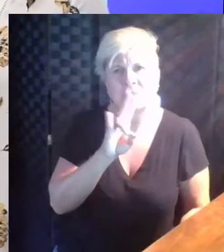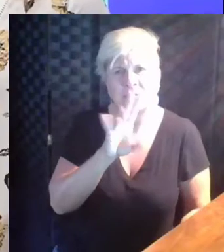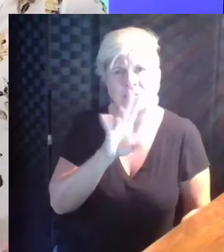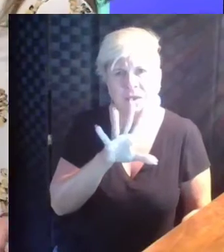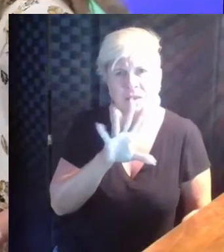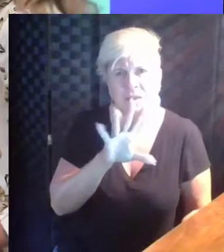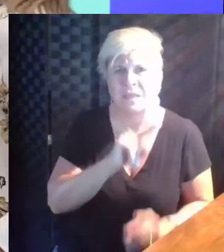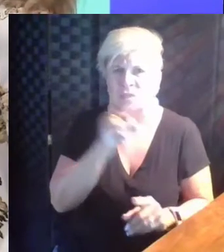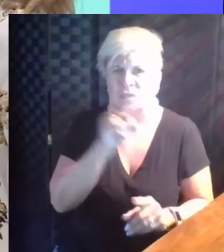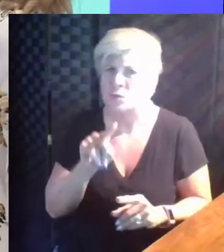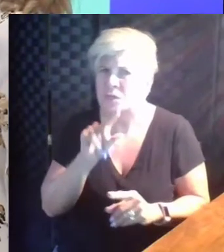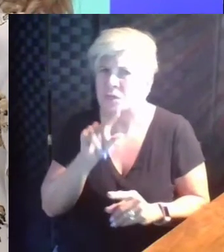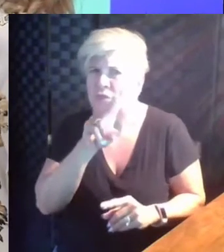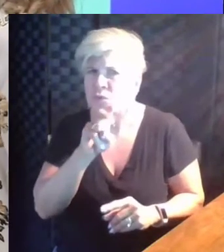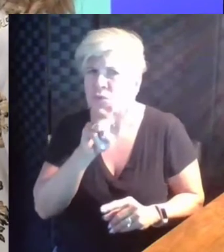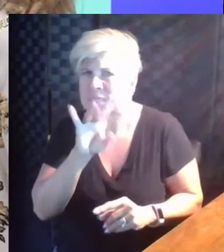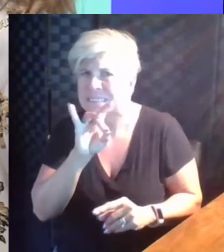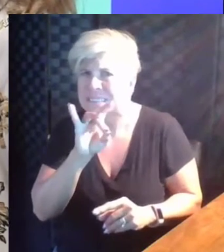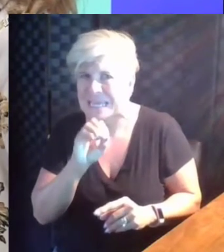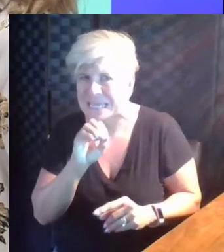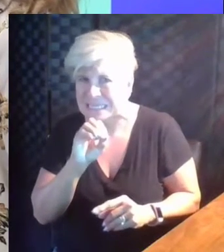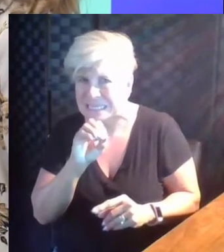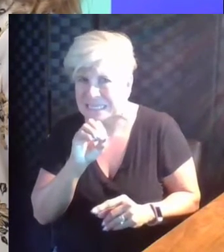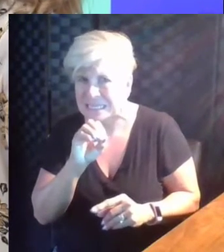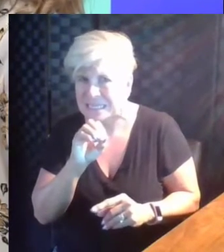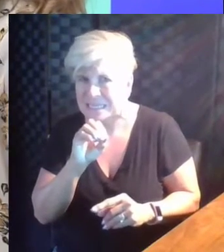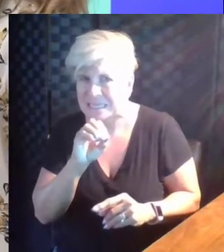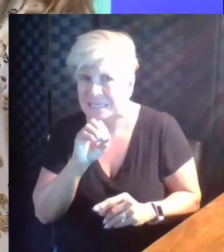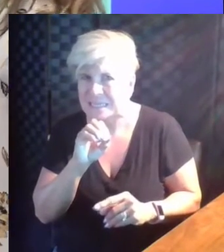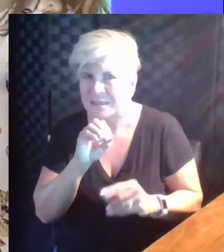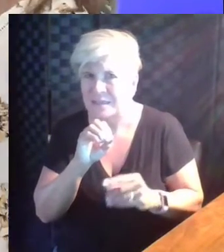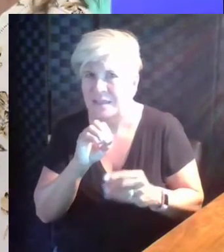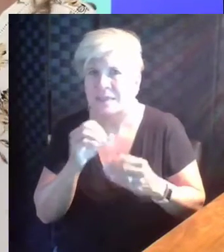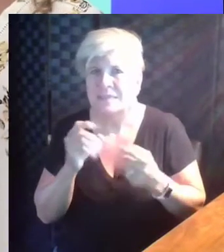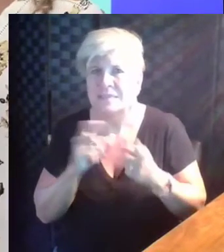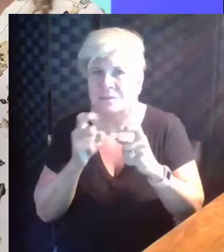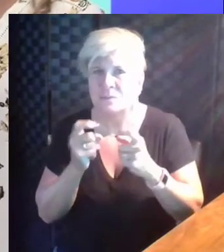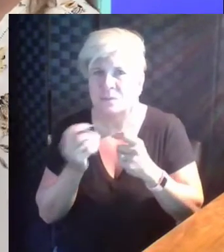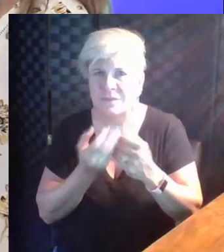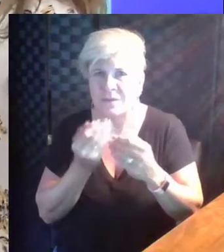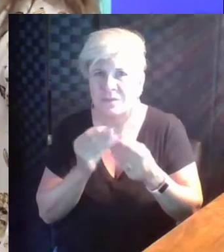go to 280. If I can get to 280, then that gives me a friendly